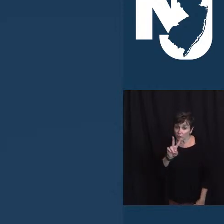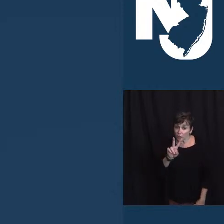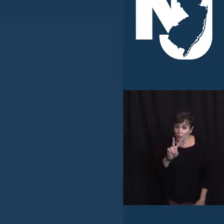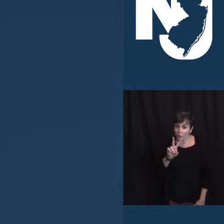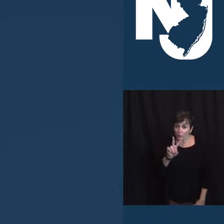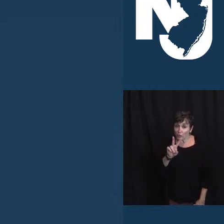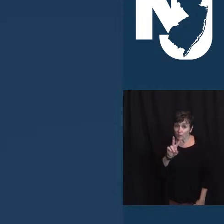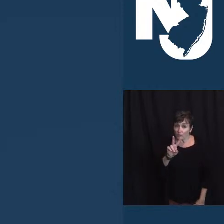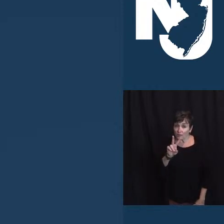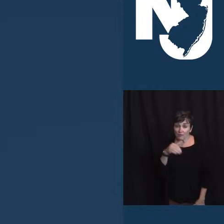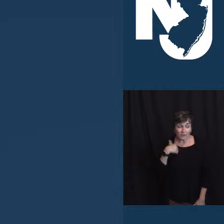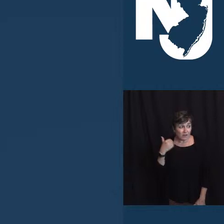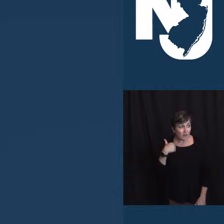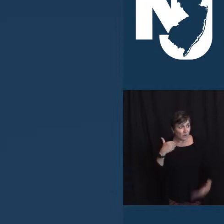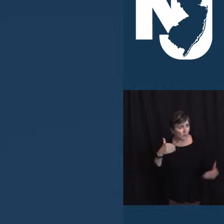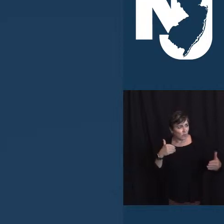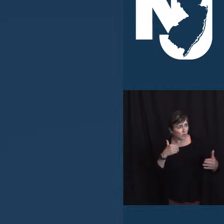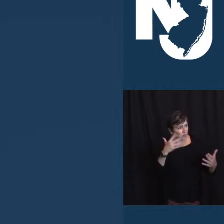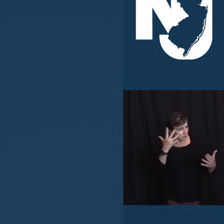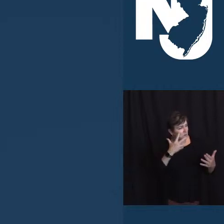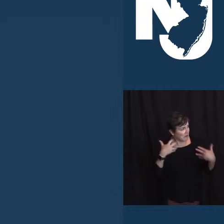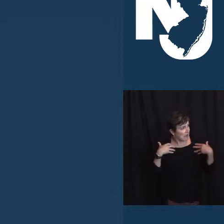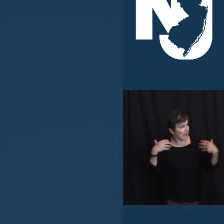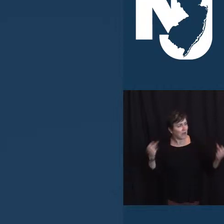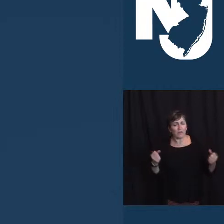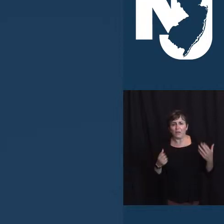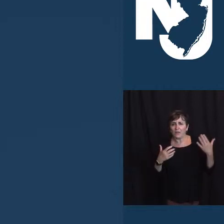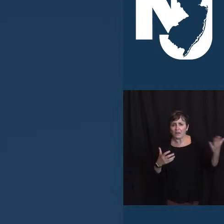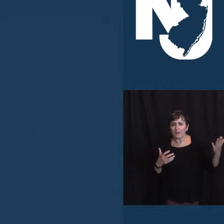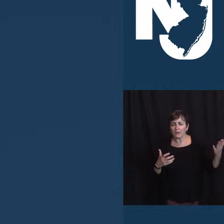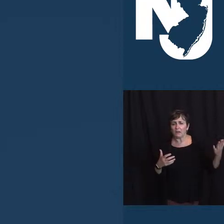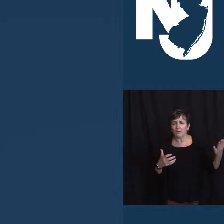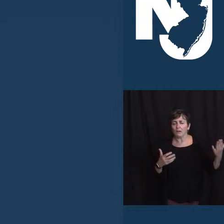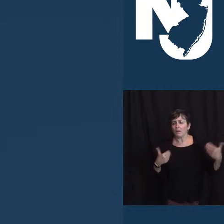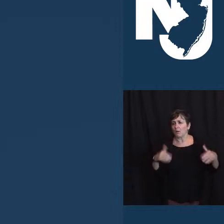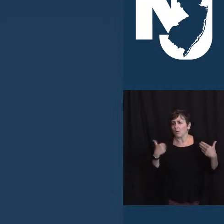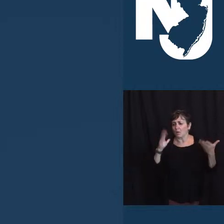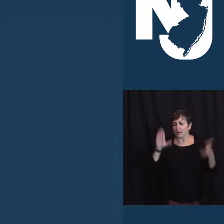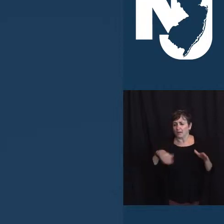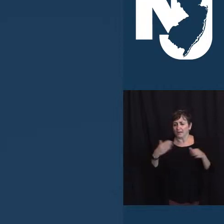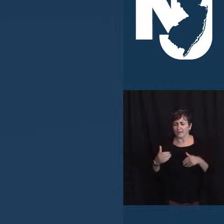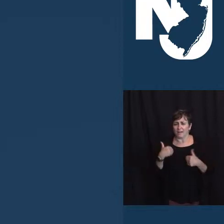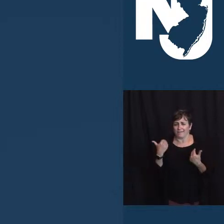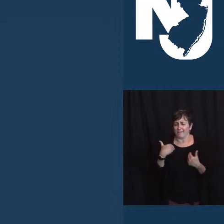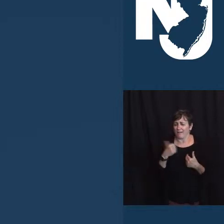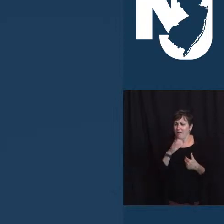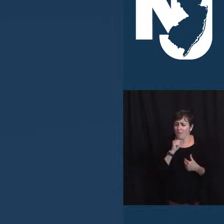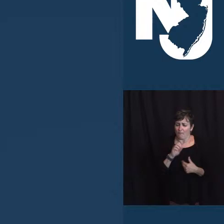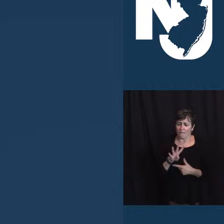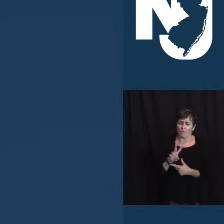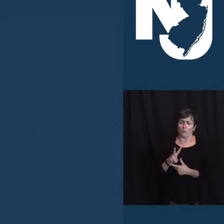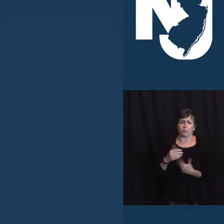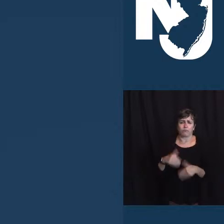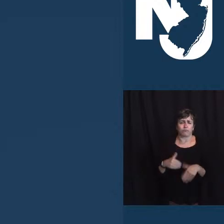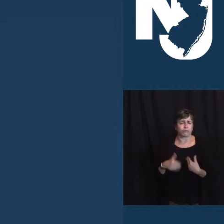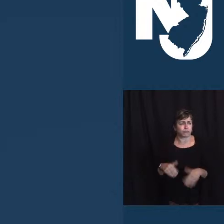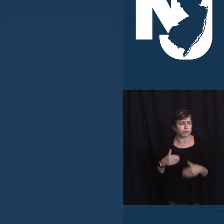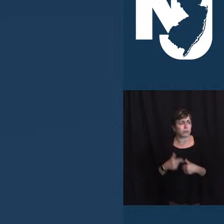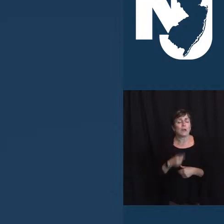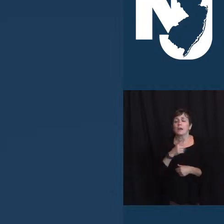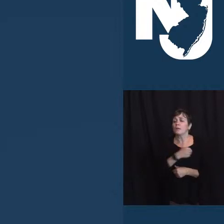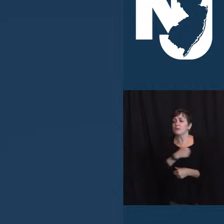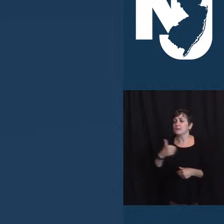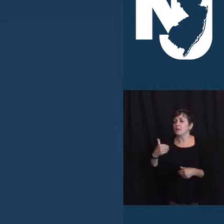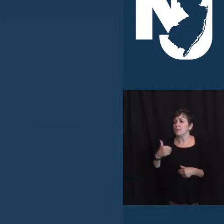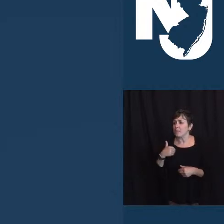can see, he's a pretty darn healthy-looking guy. He passed this spring again at the age of 42. Frank was a member of one of the nation's